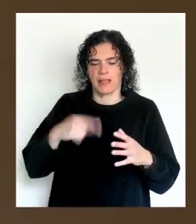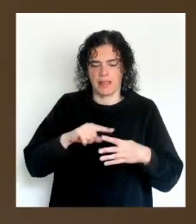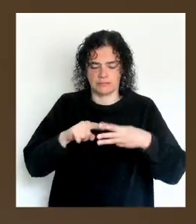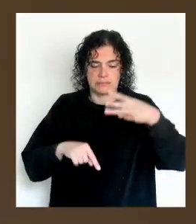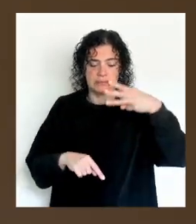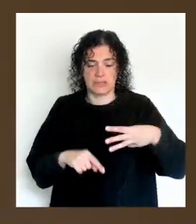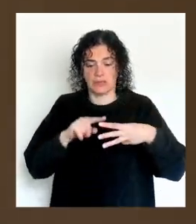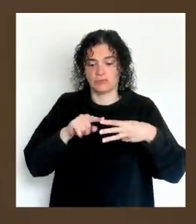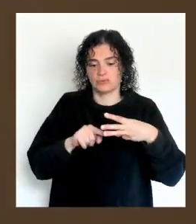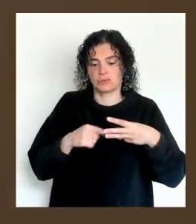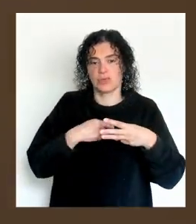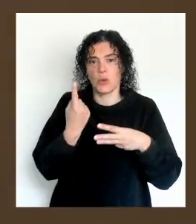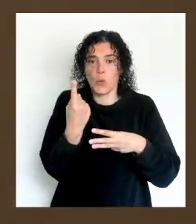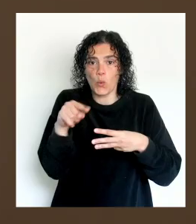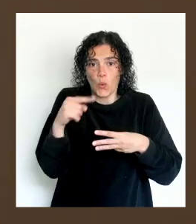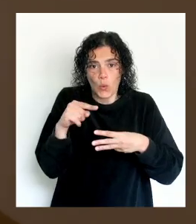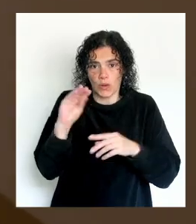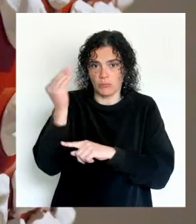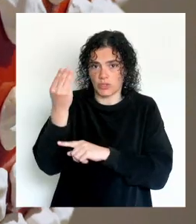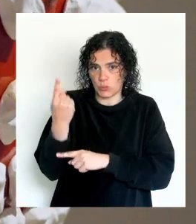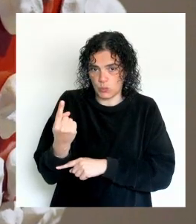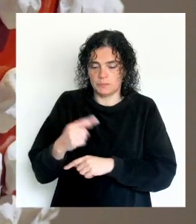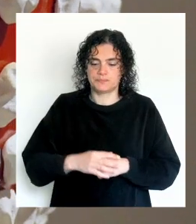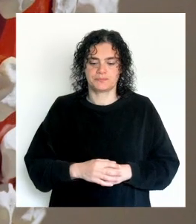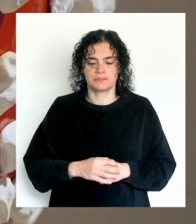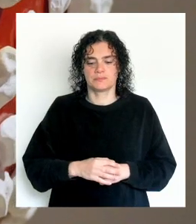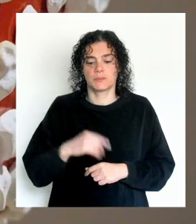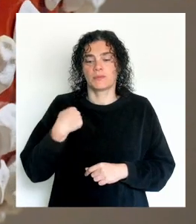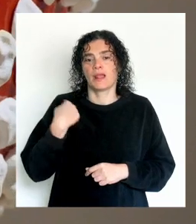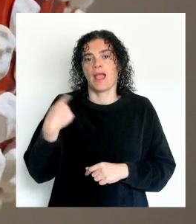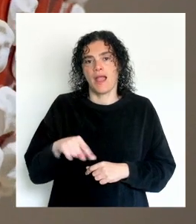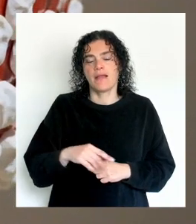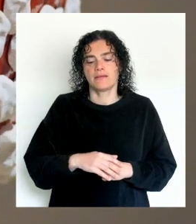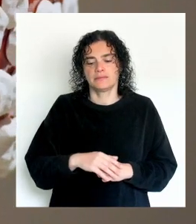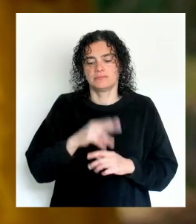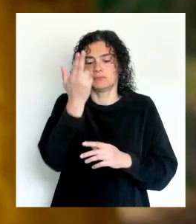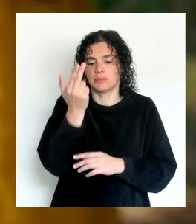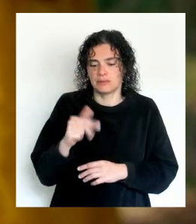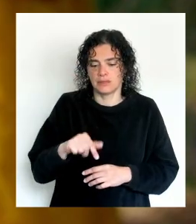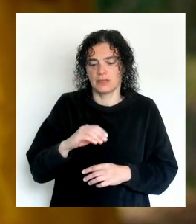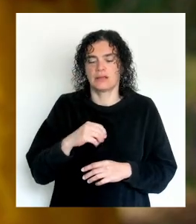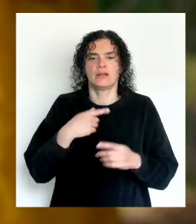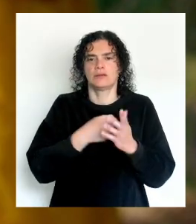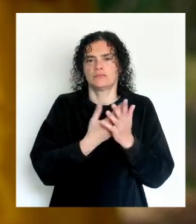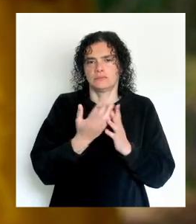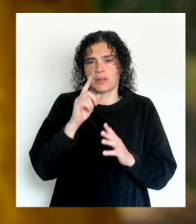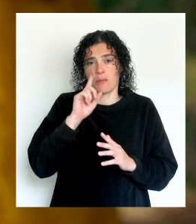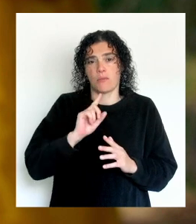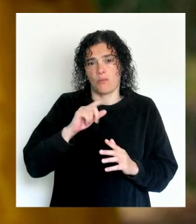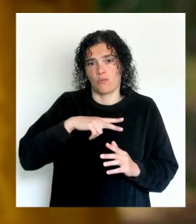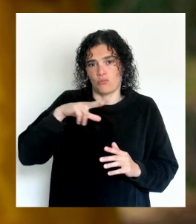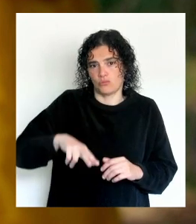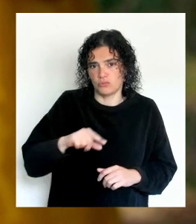3 fungi embedded into one single object. We have paintings done by Sofia Ares,